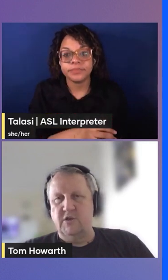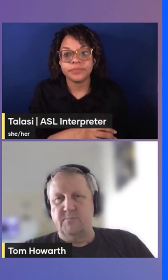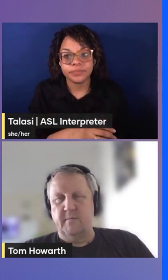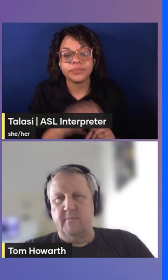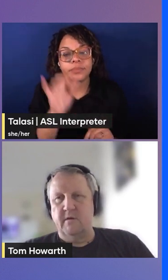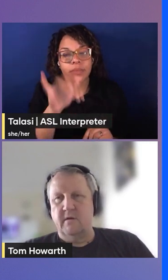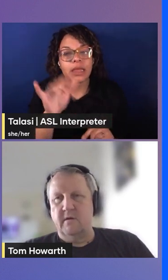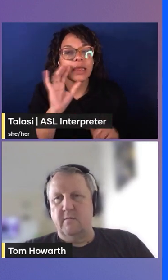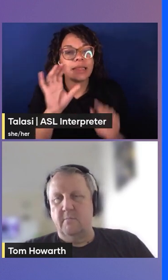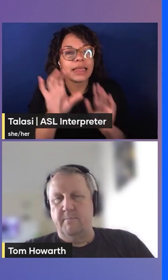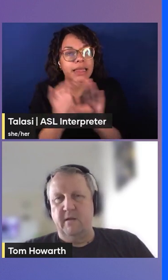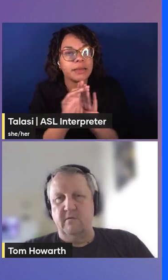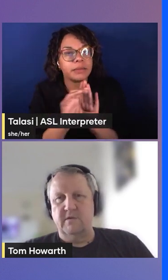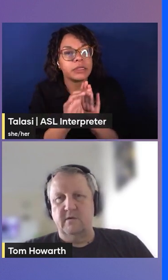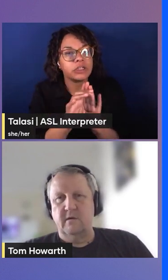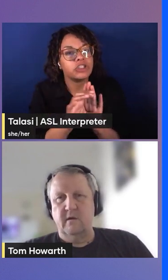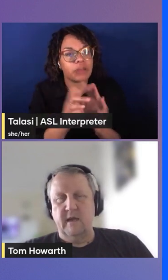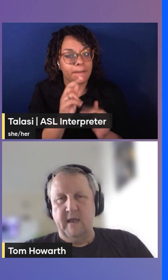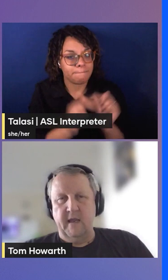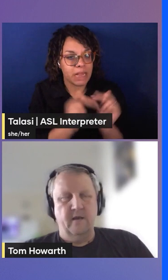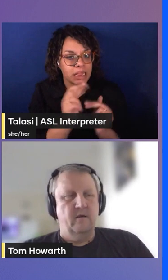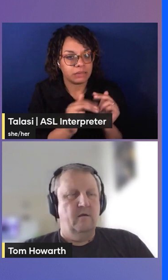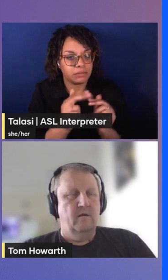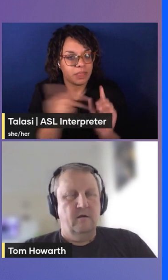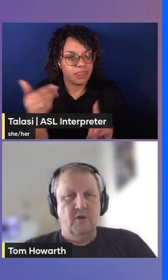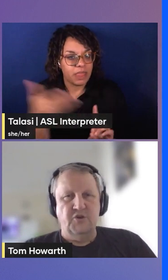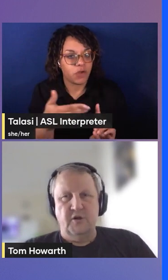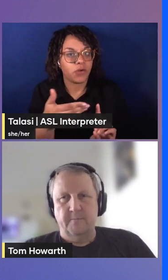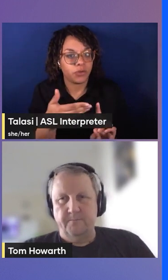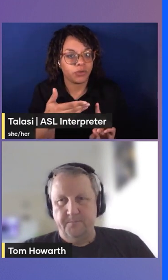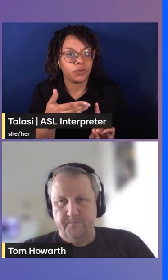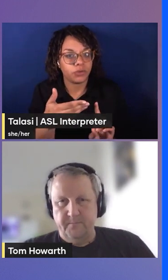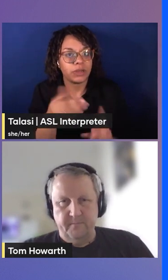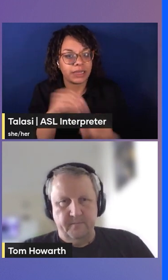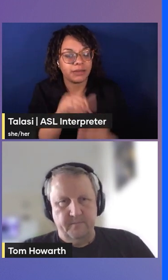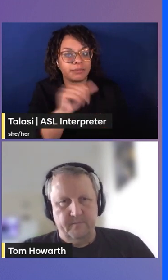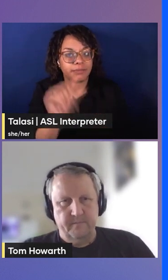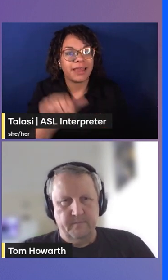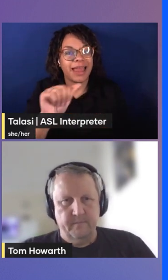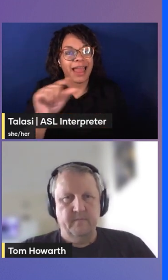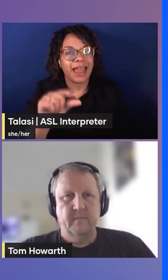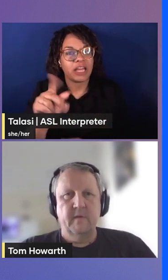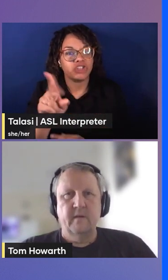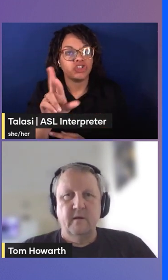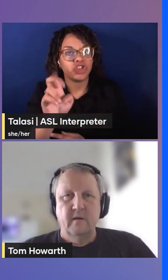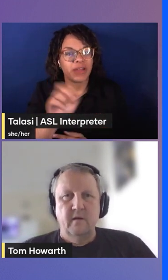image has been built in Azure.